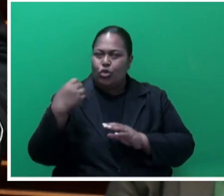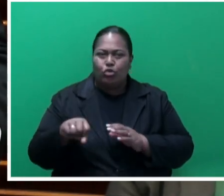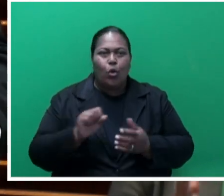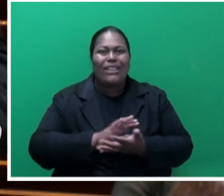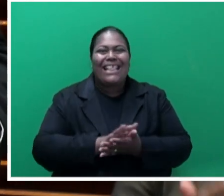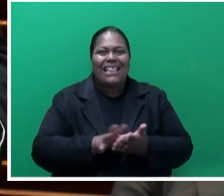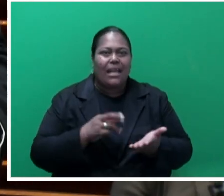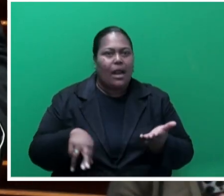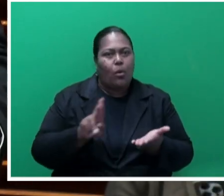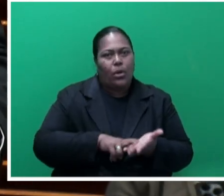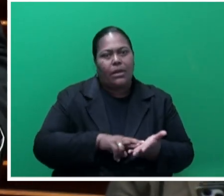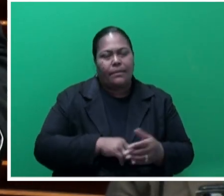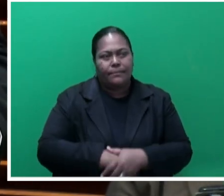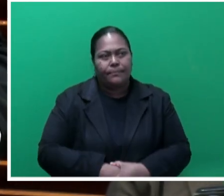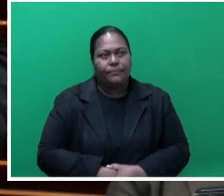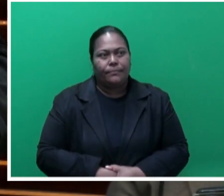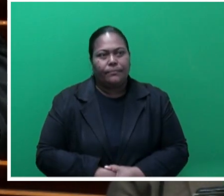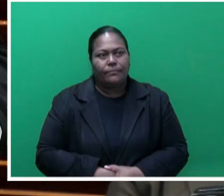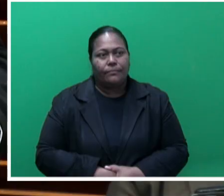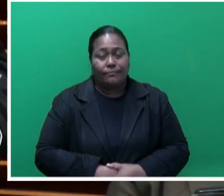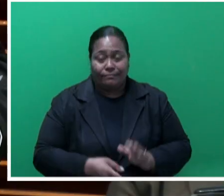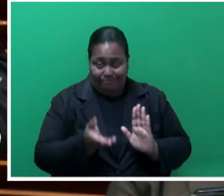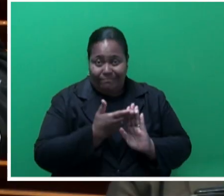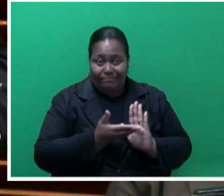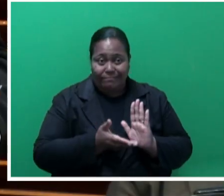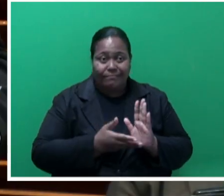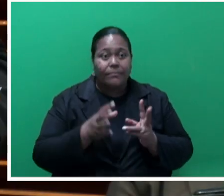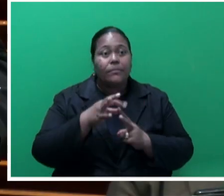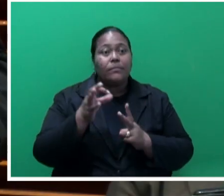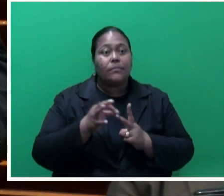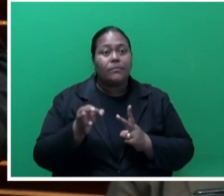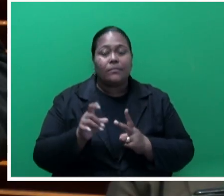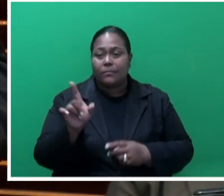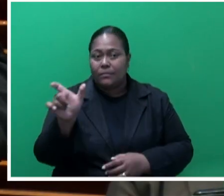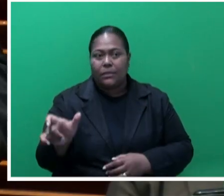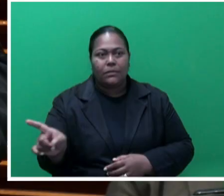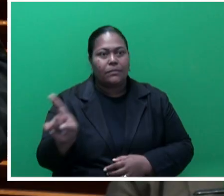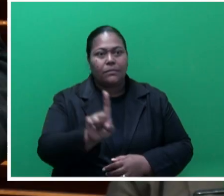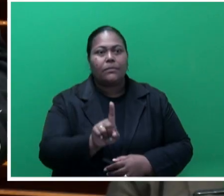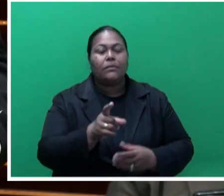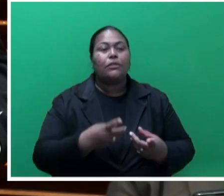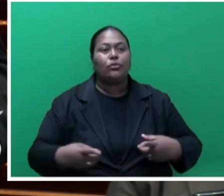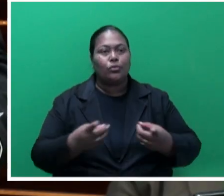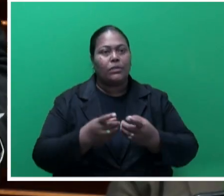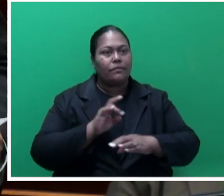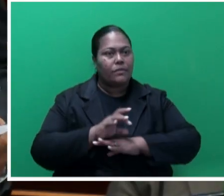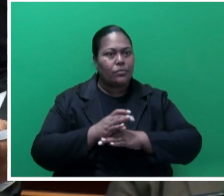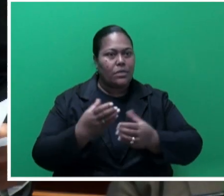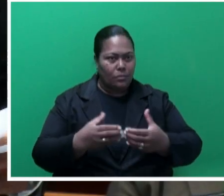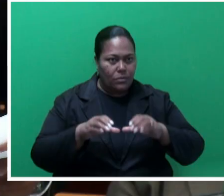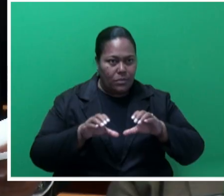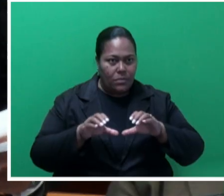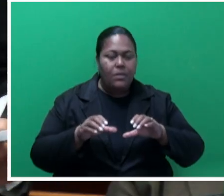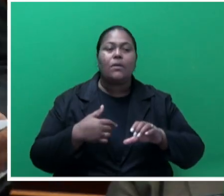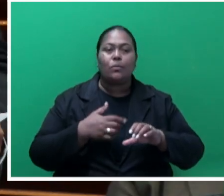Madam Deputy Speaker, these are the criteria for appointments to District Advisory Councils. And just like to note that